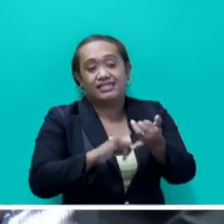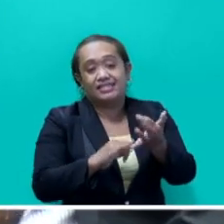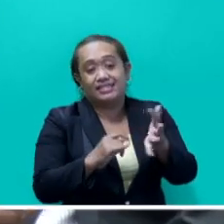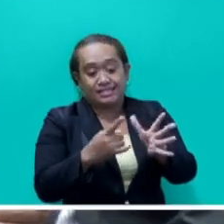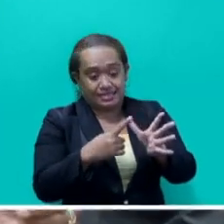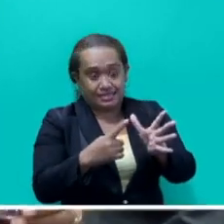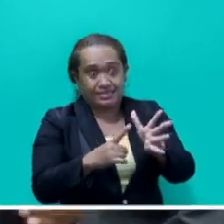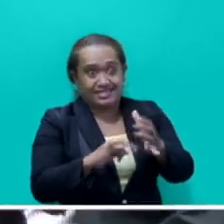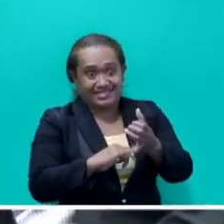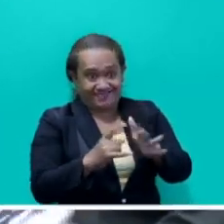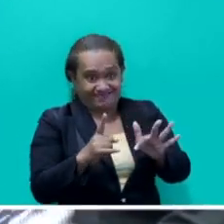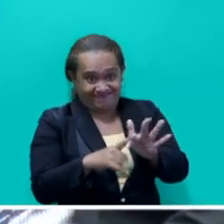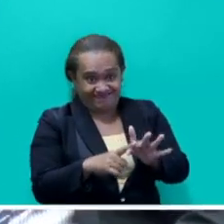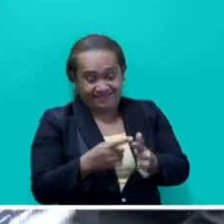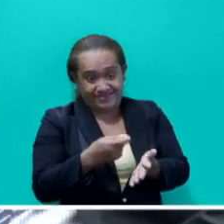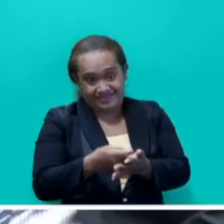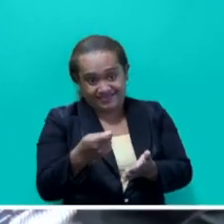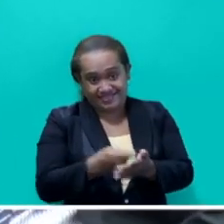consultation is with the lessor,